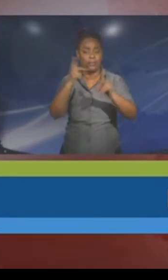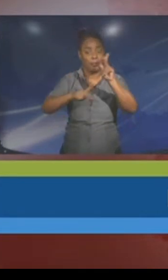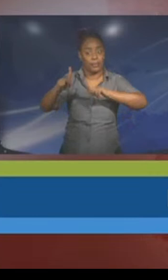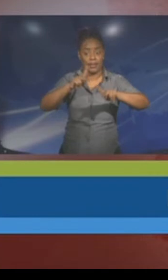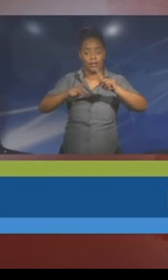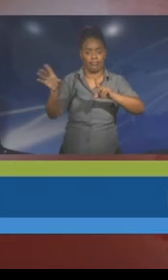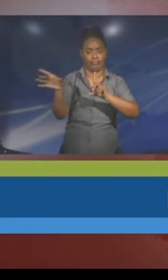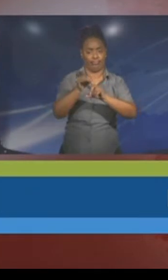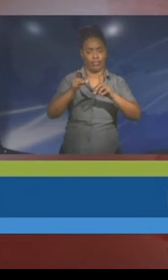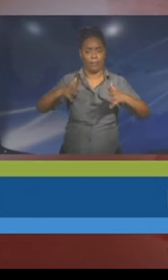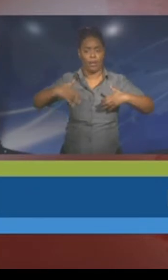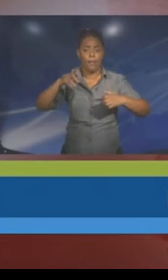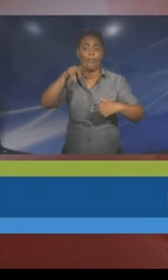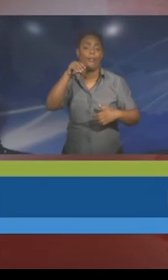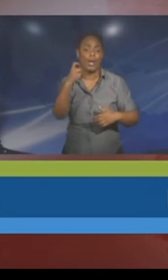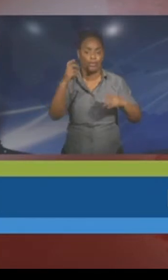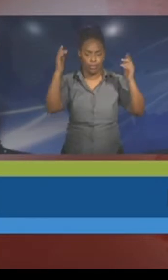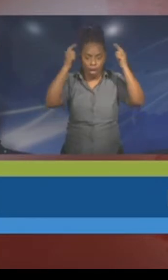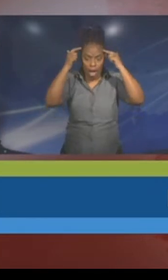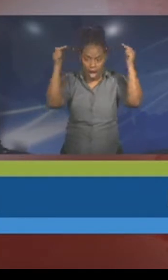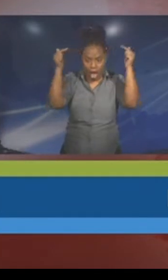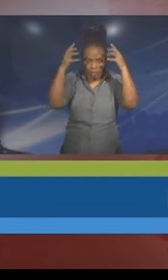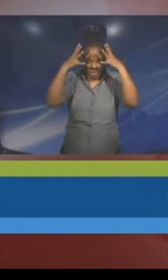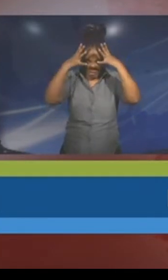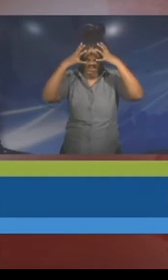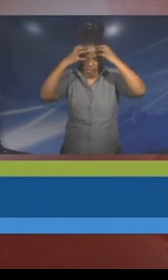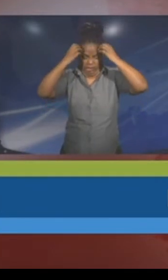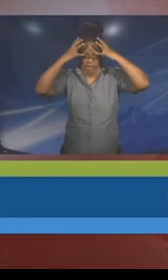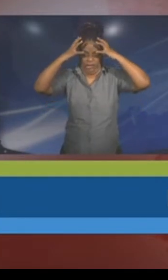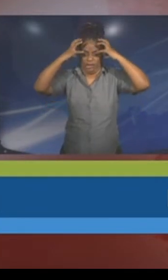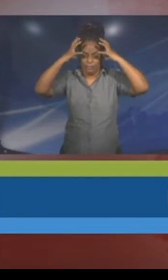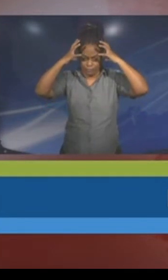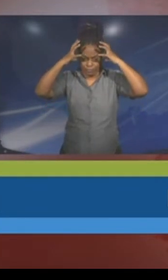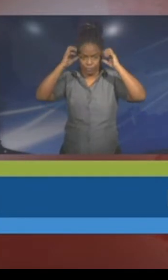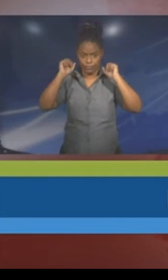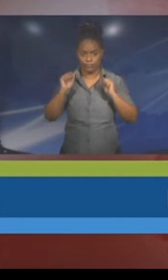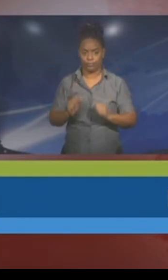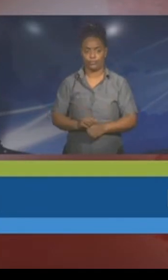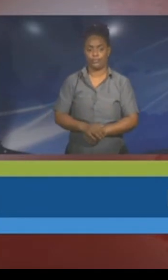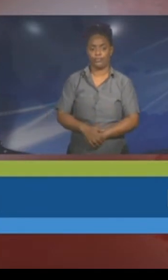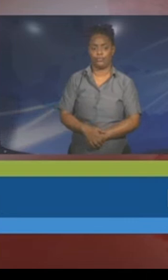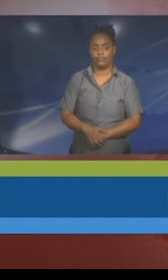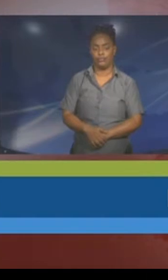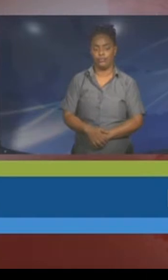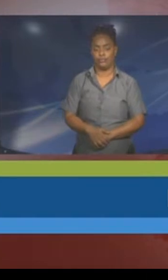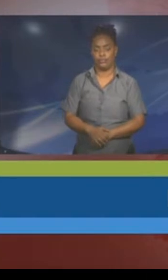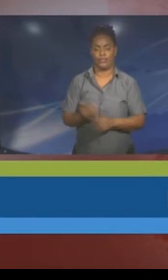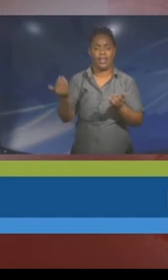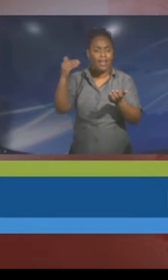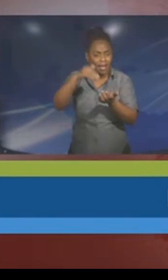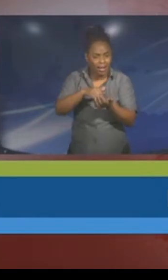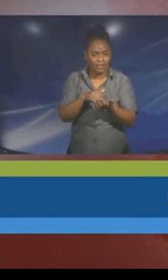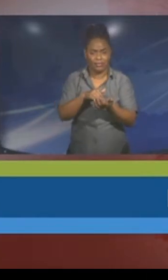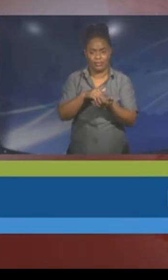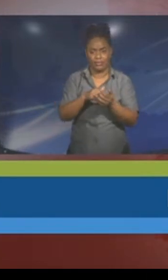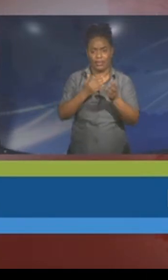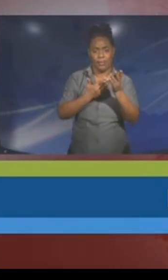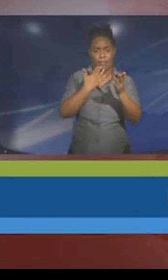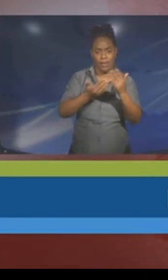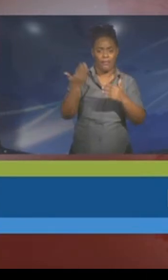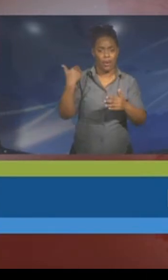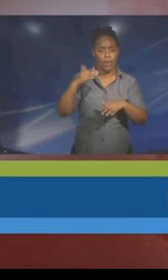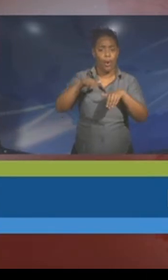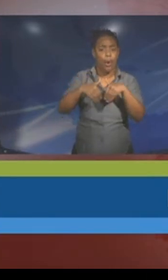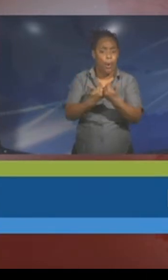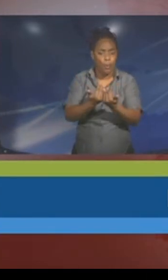is inflammation of the lining of the rectum. Next slide. So again, going back to the preventative